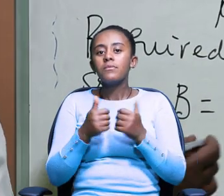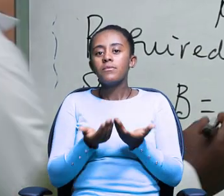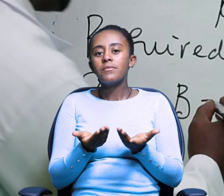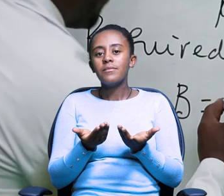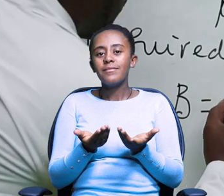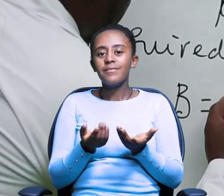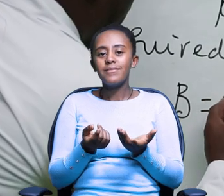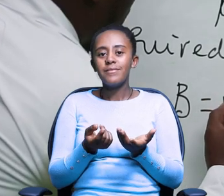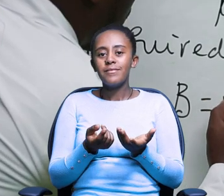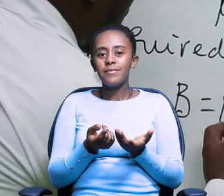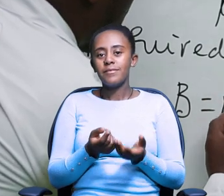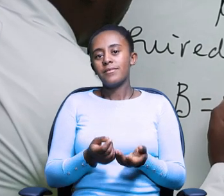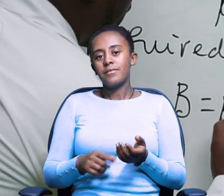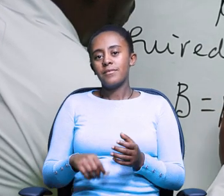me?